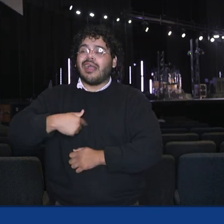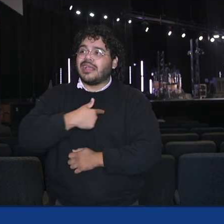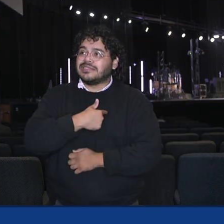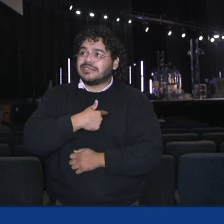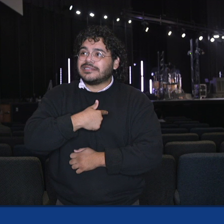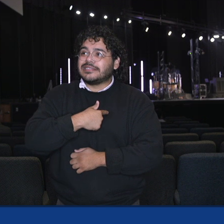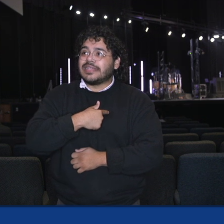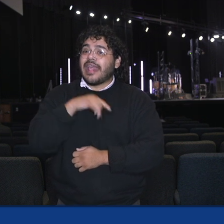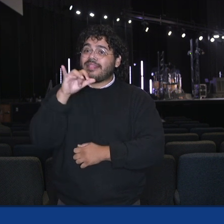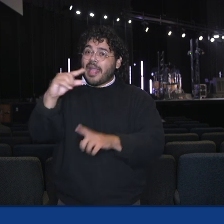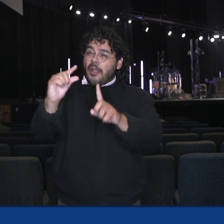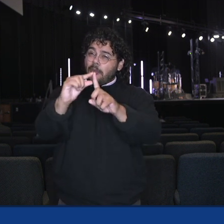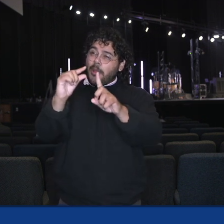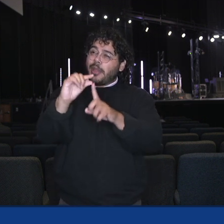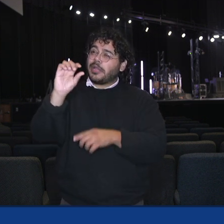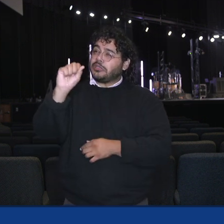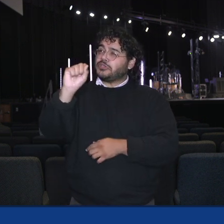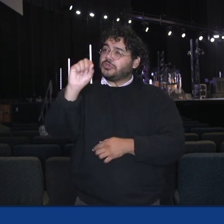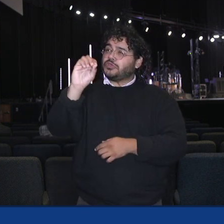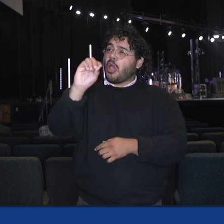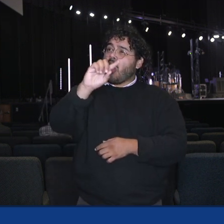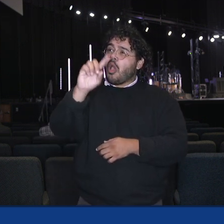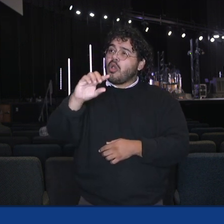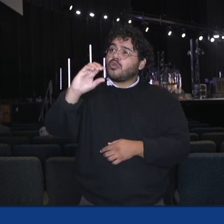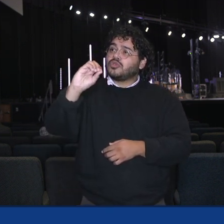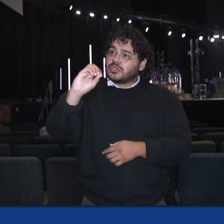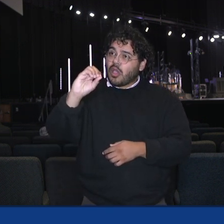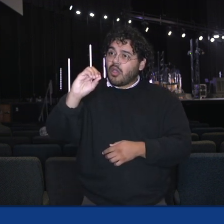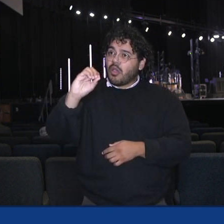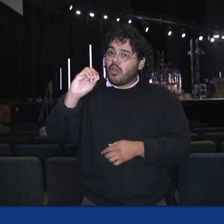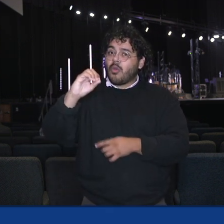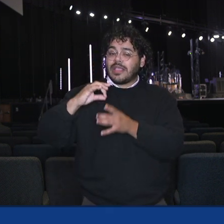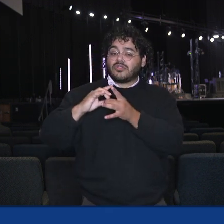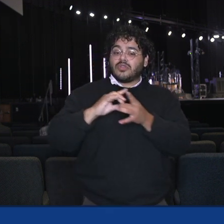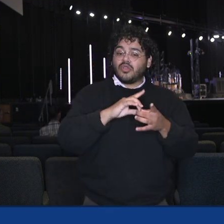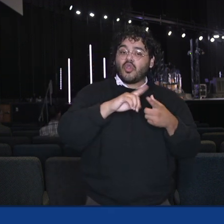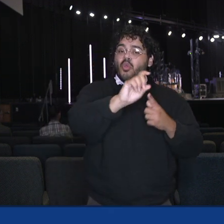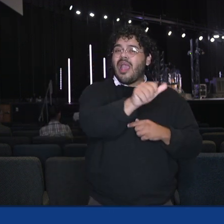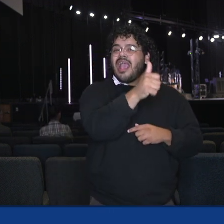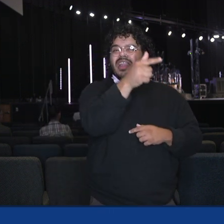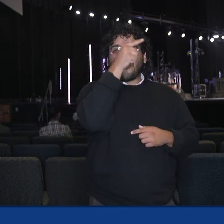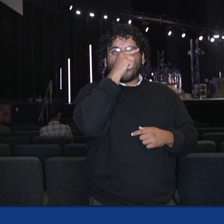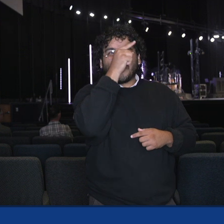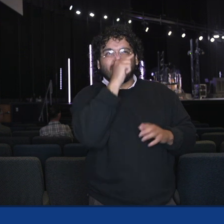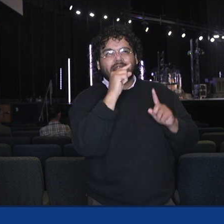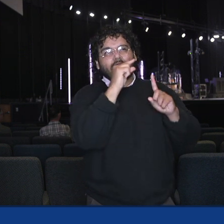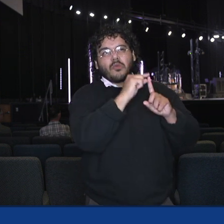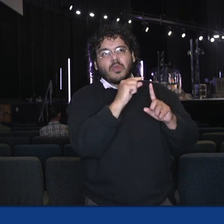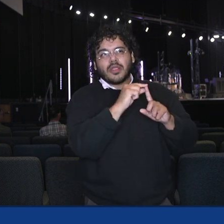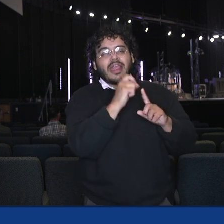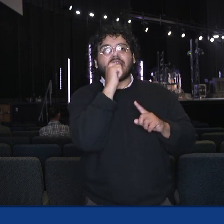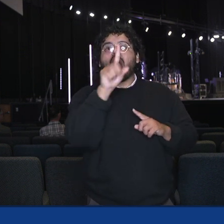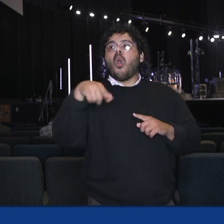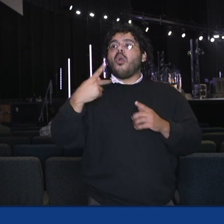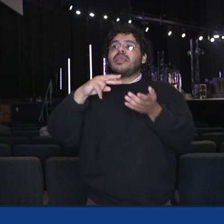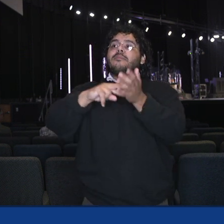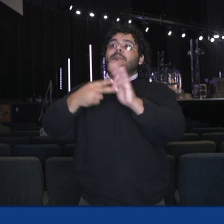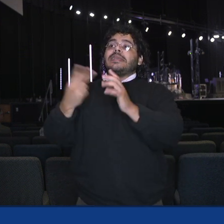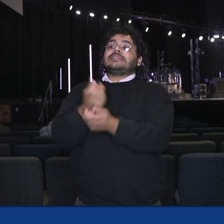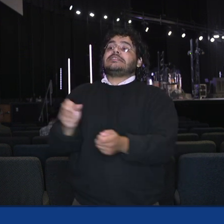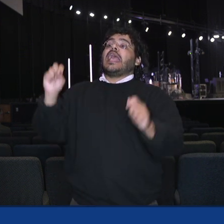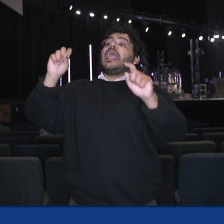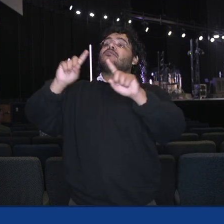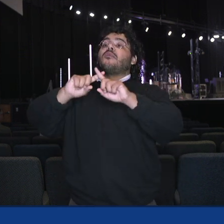word sozo is predicated on another Greek word that doesn't just mean to be saved, it means to